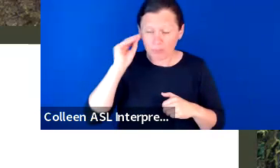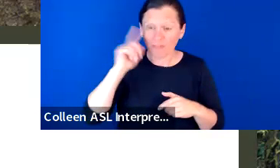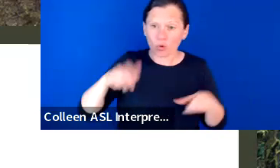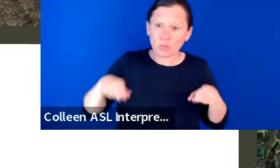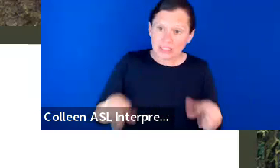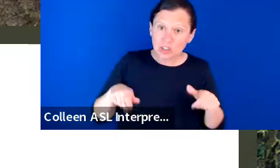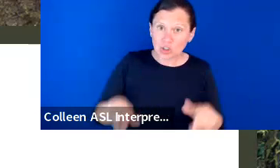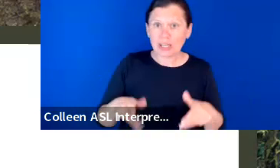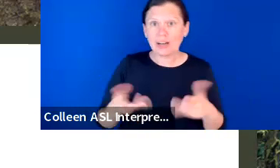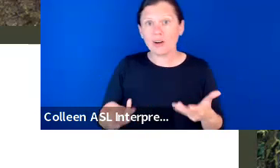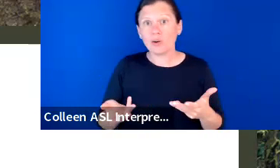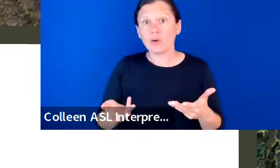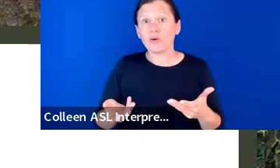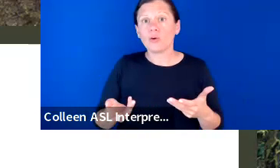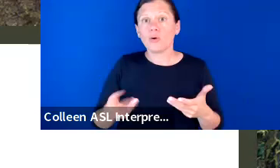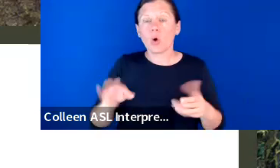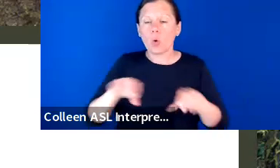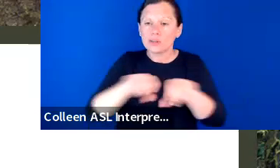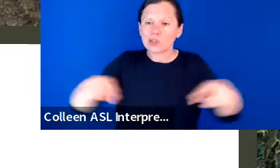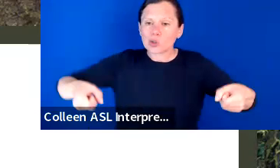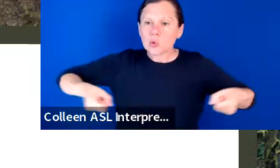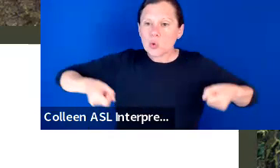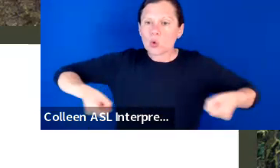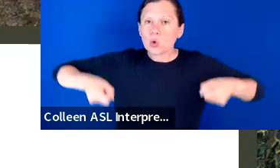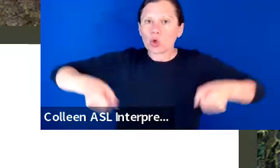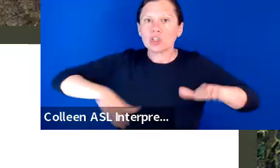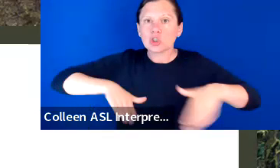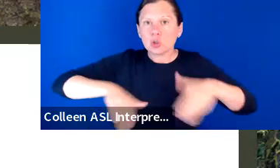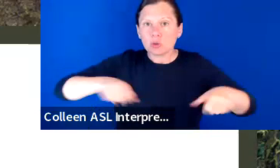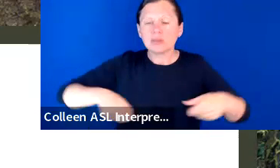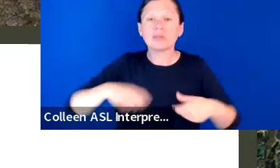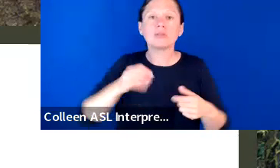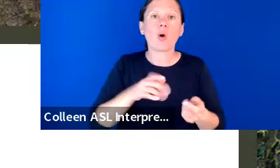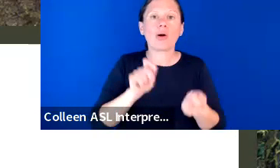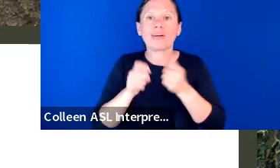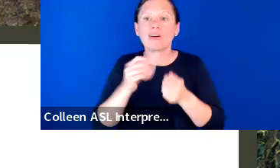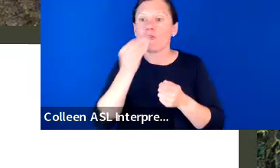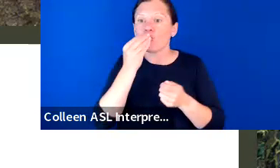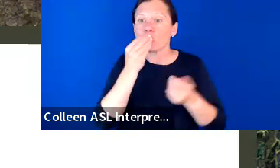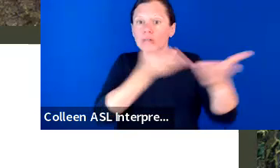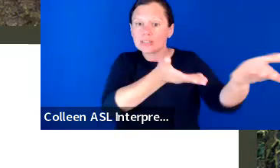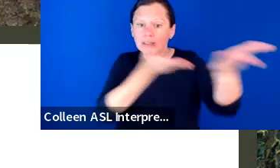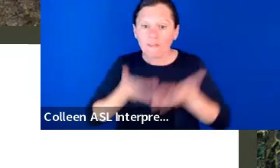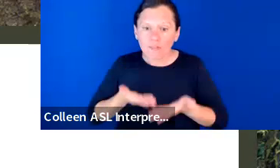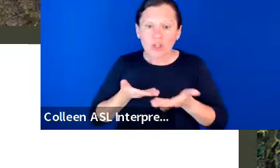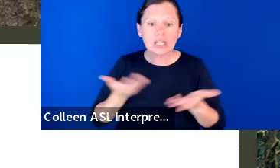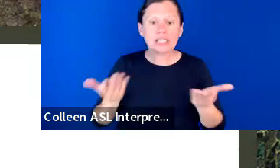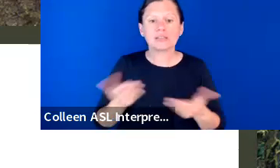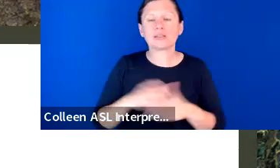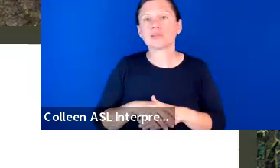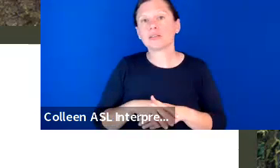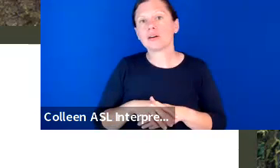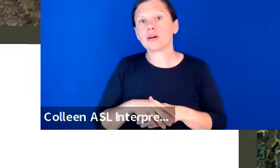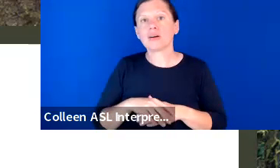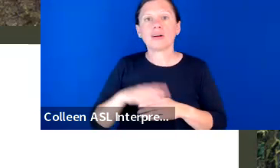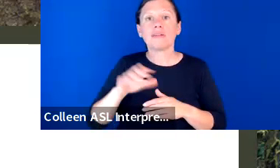3 years for around $26,800. Or someone who needs long-term care due to an unexpected injury